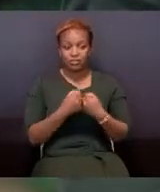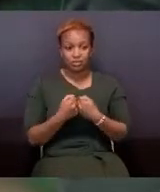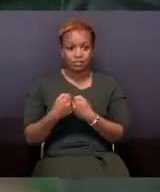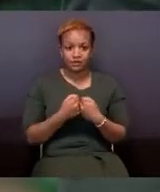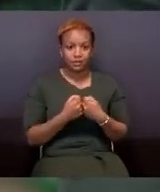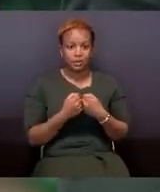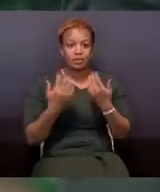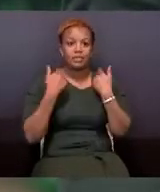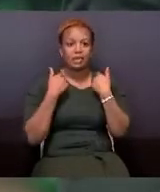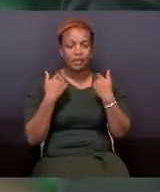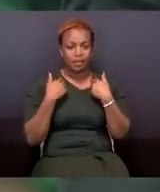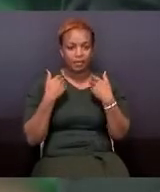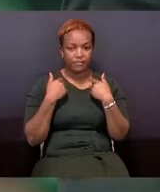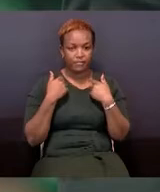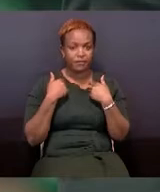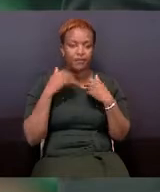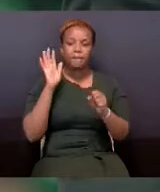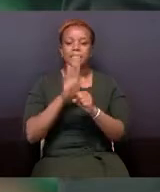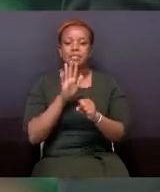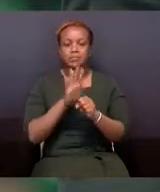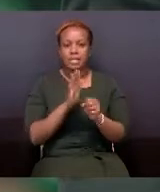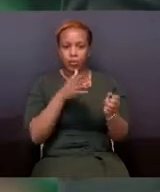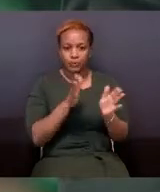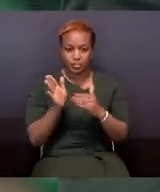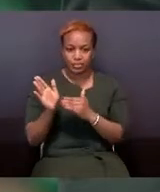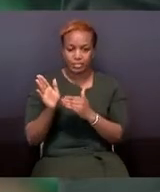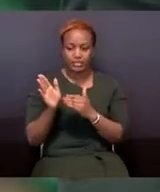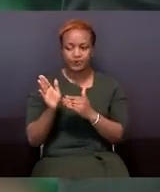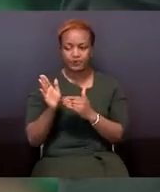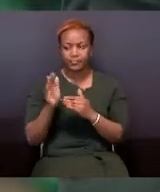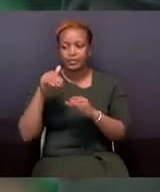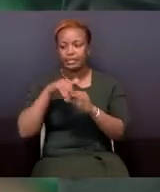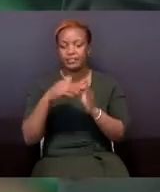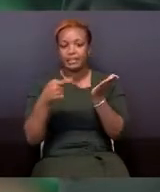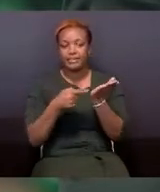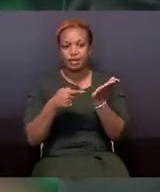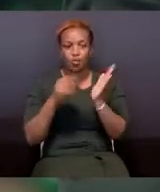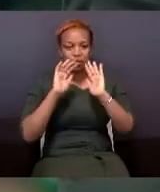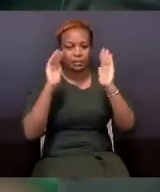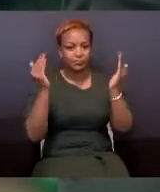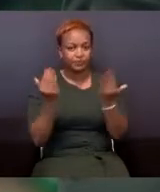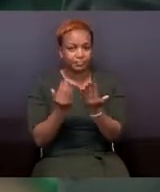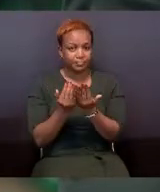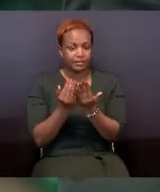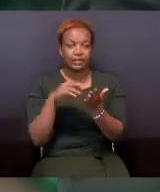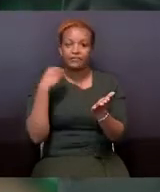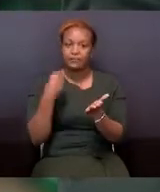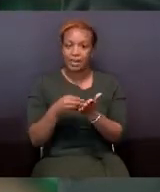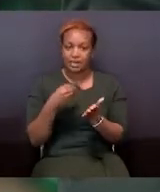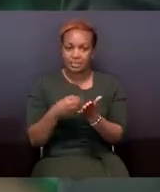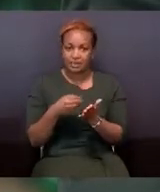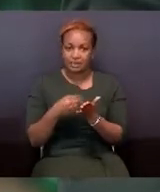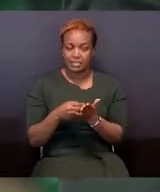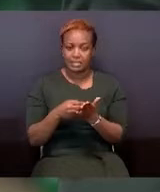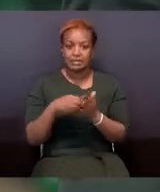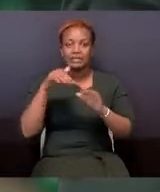there remains very, very many opportunities in the tech world, in finance,